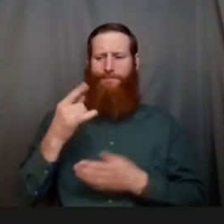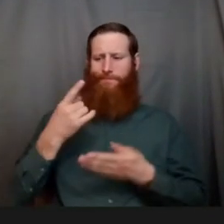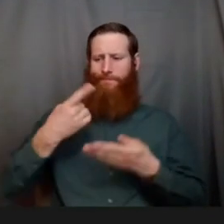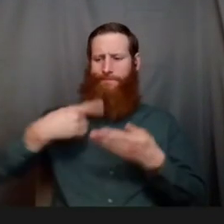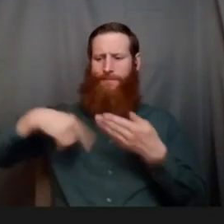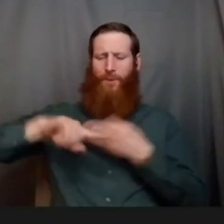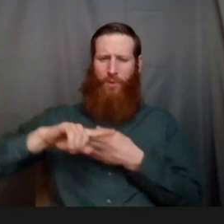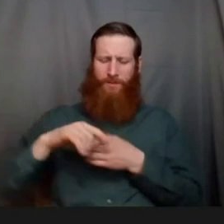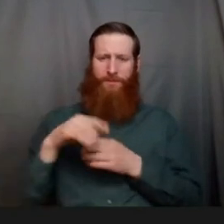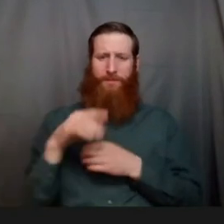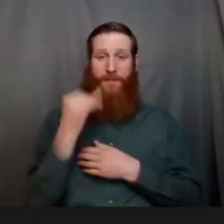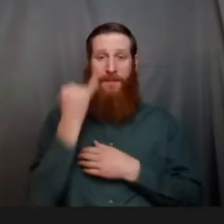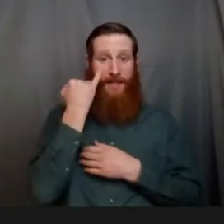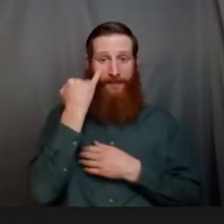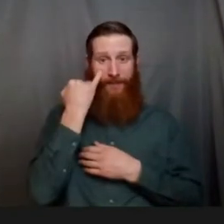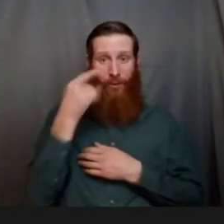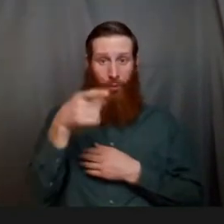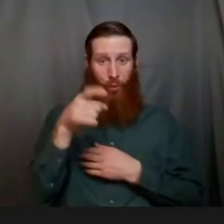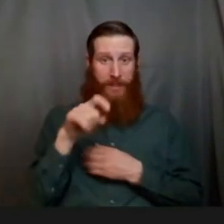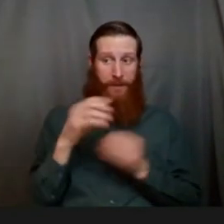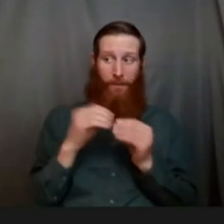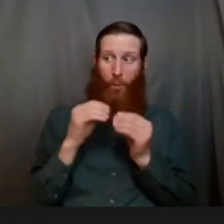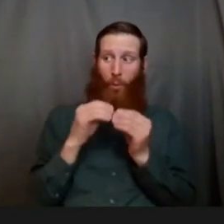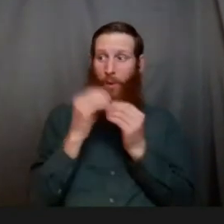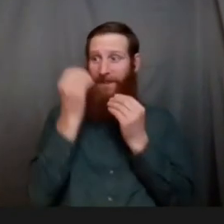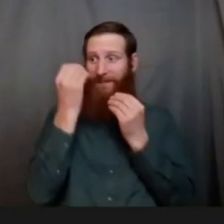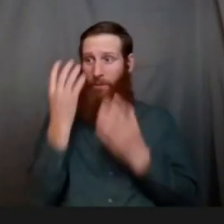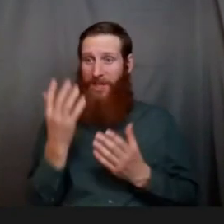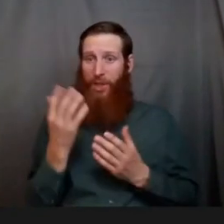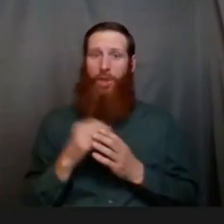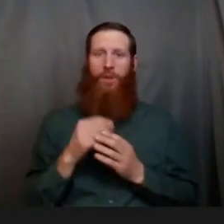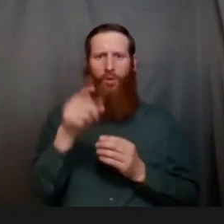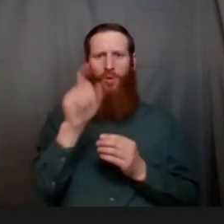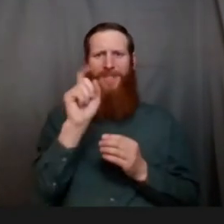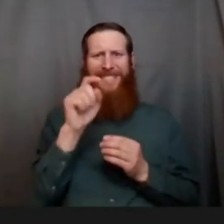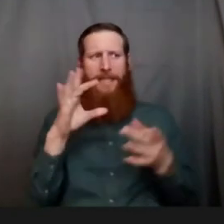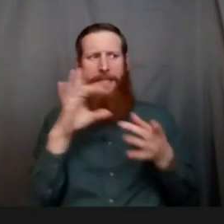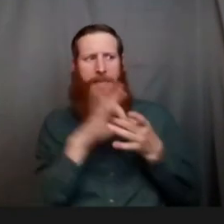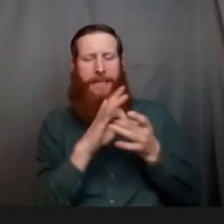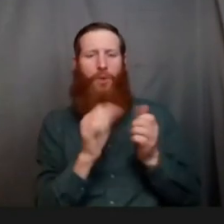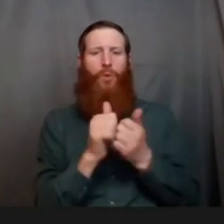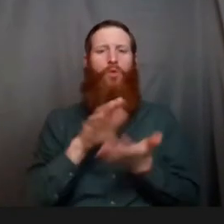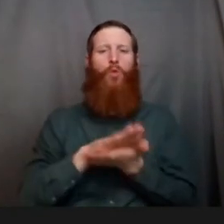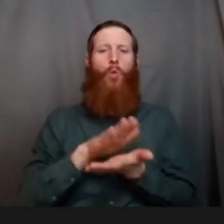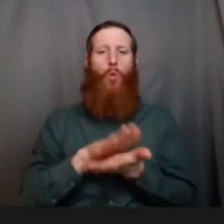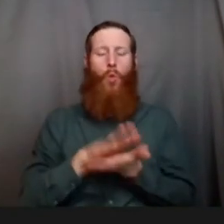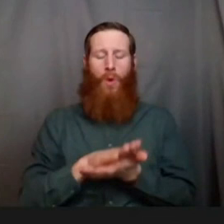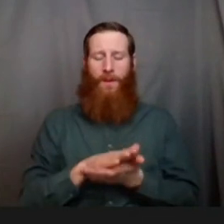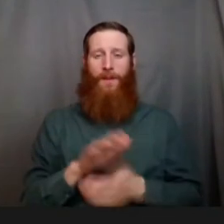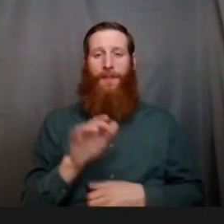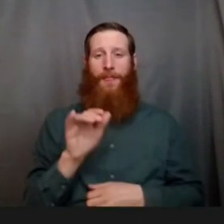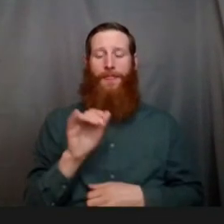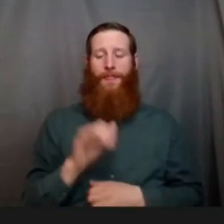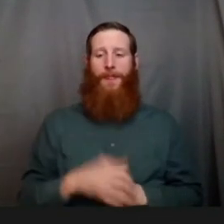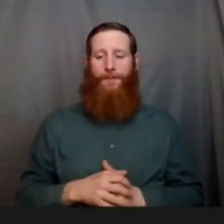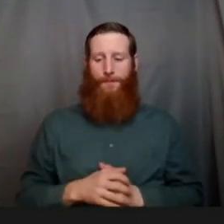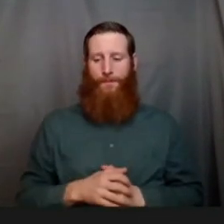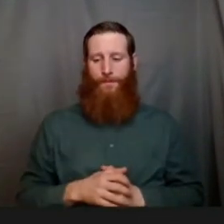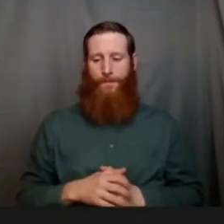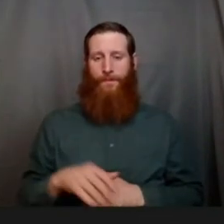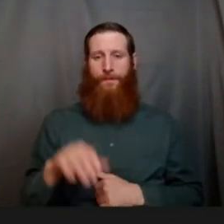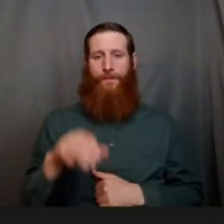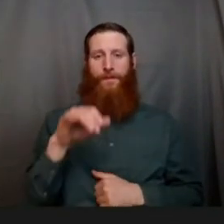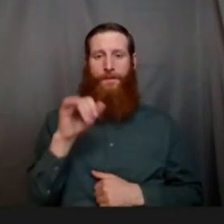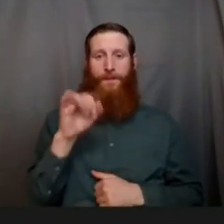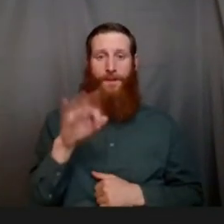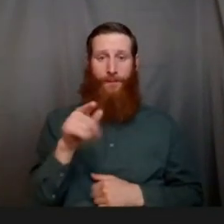that they do need some more information and do need to connect with their school. At that point though, if they are interested in